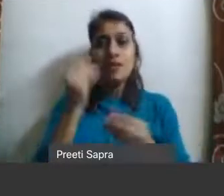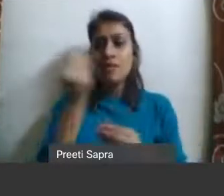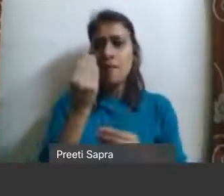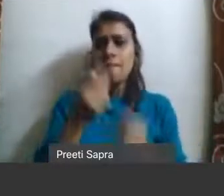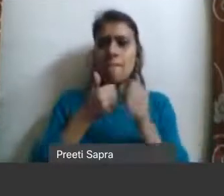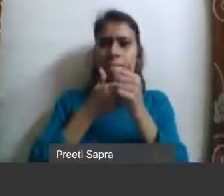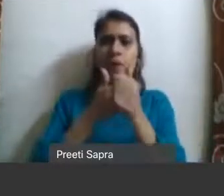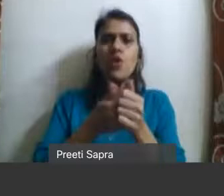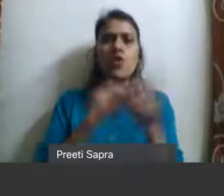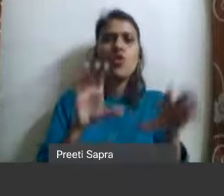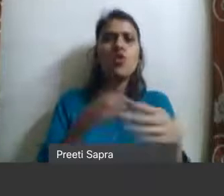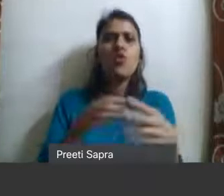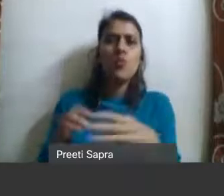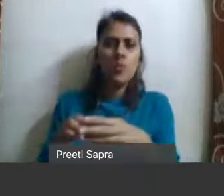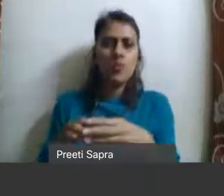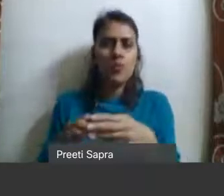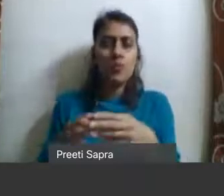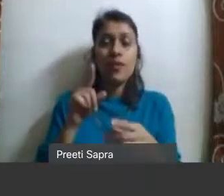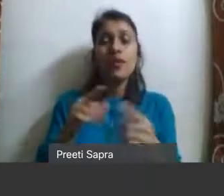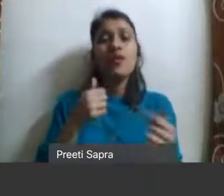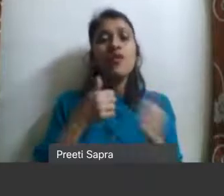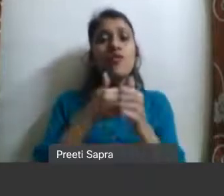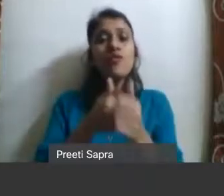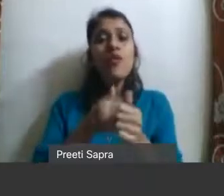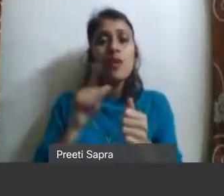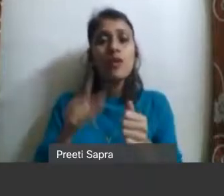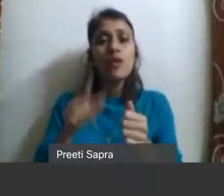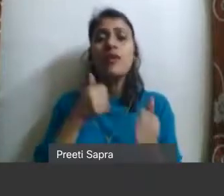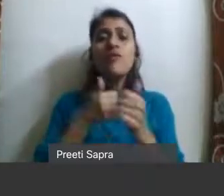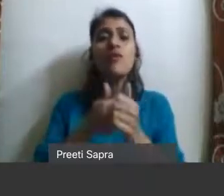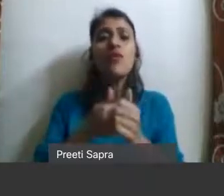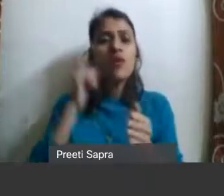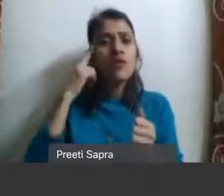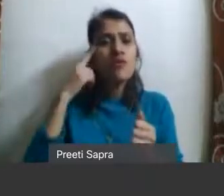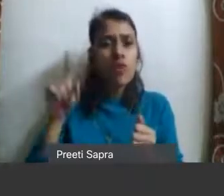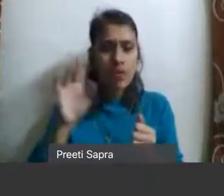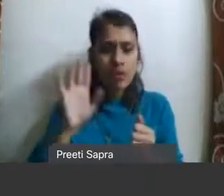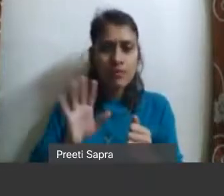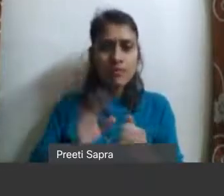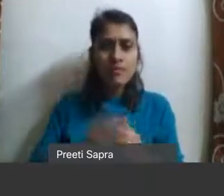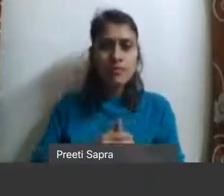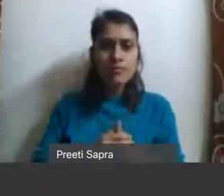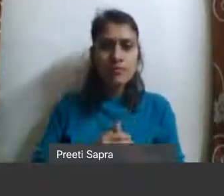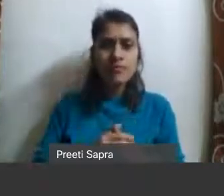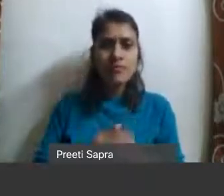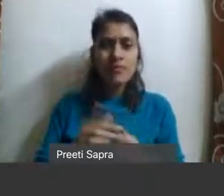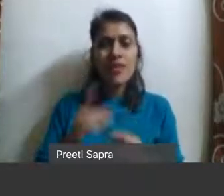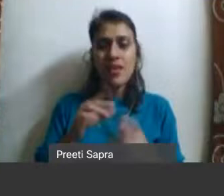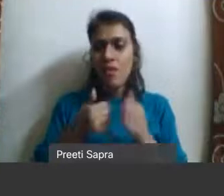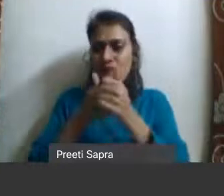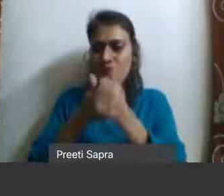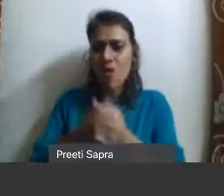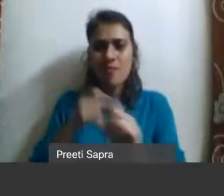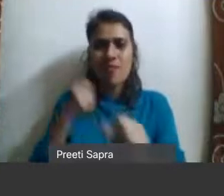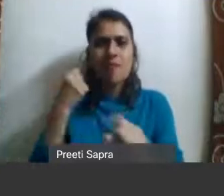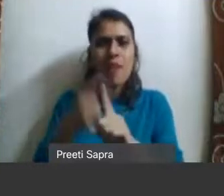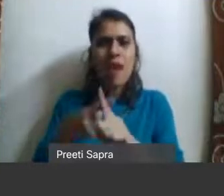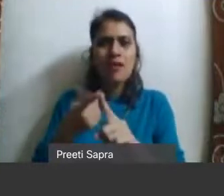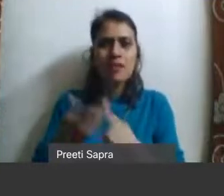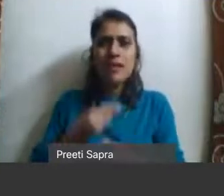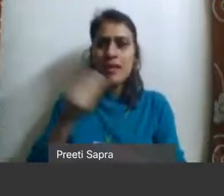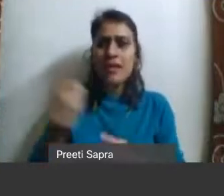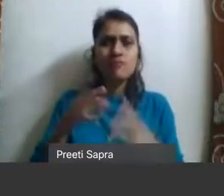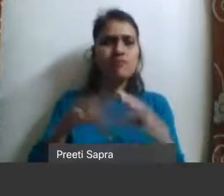group, the question is on what is the basis on which you're making this distinction, and what is the basis on which you're making this